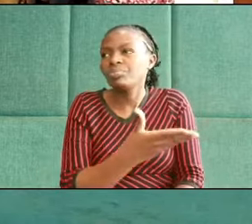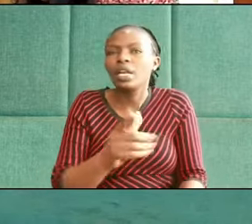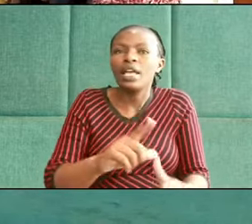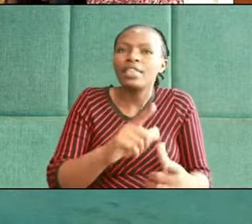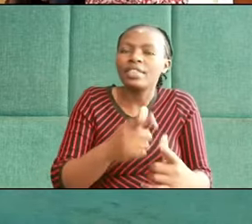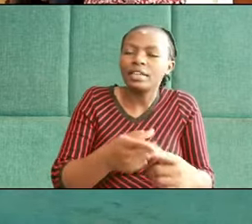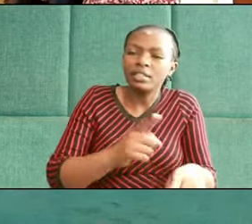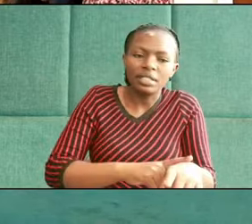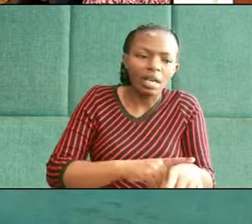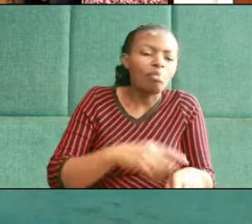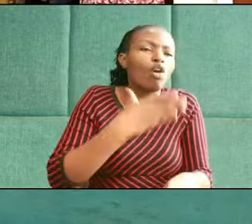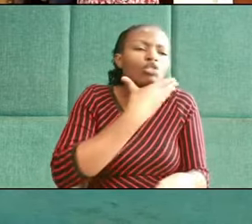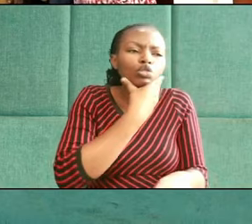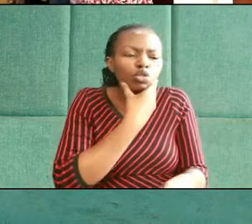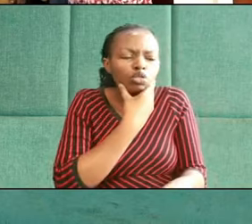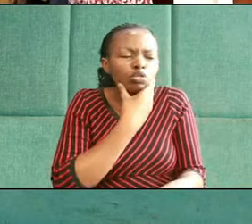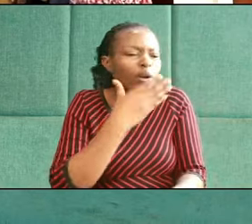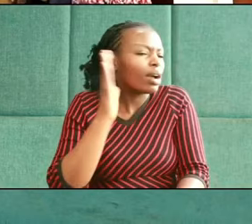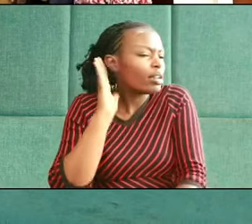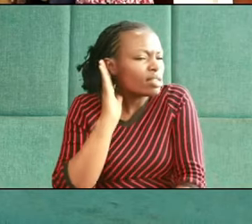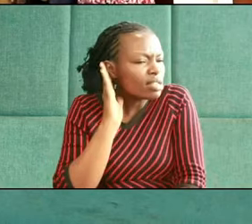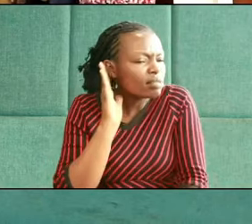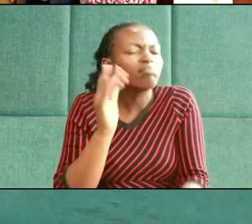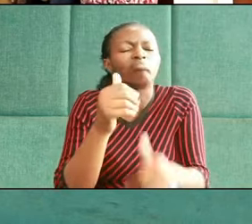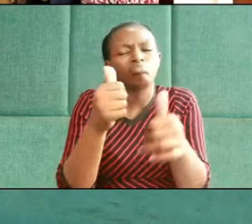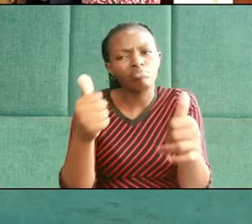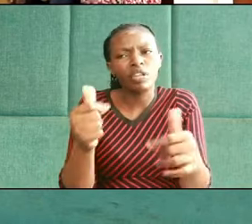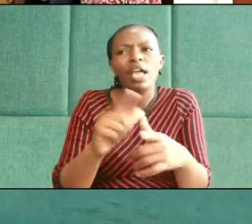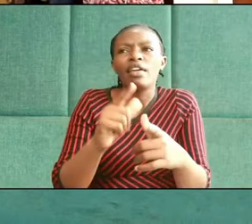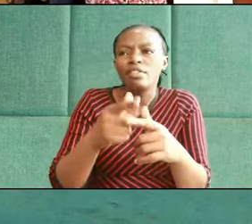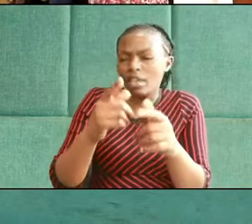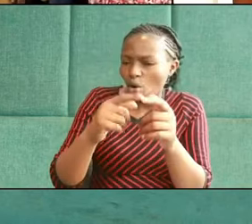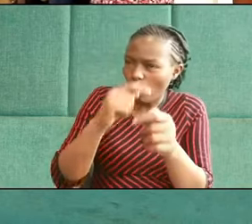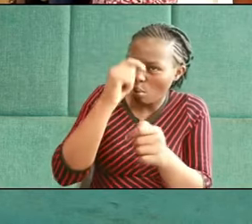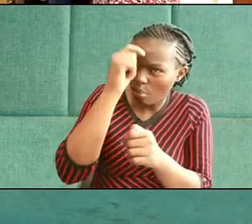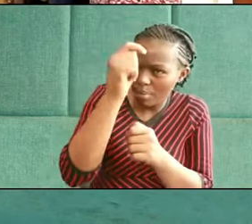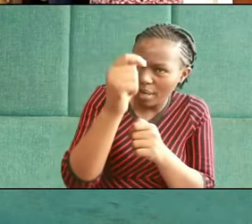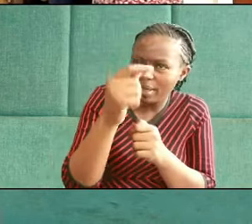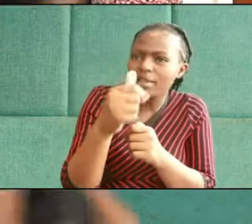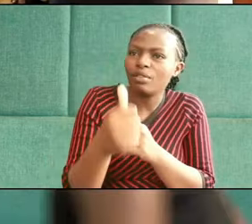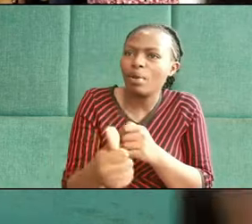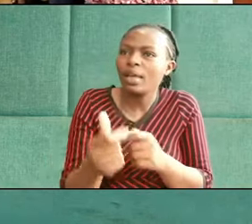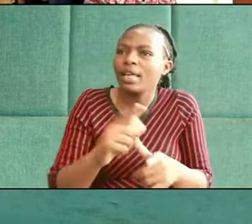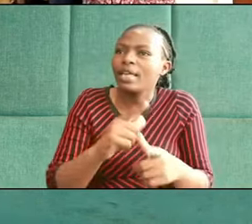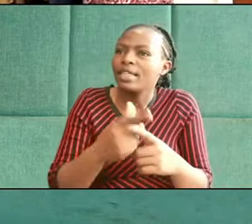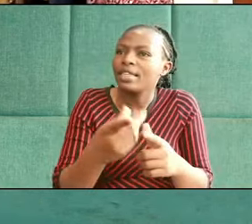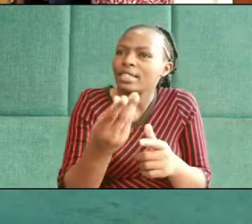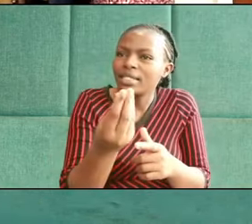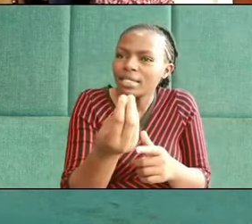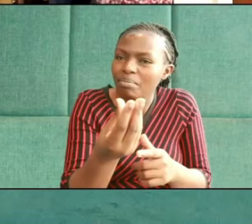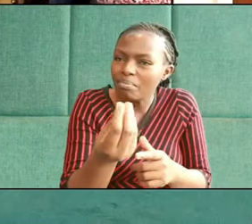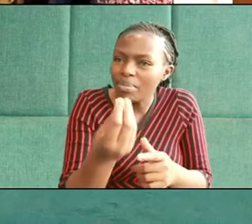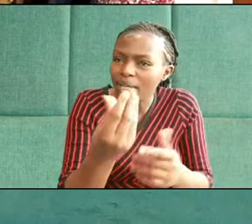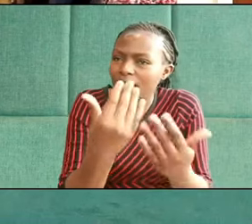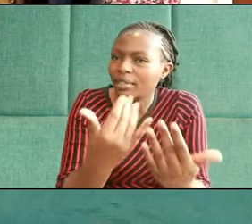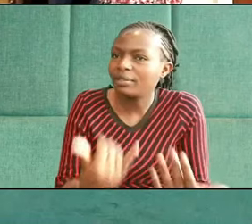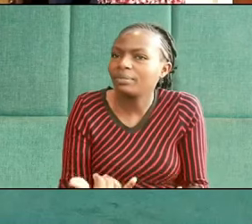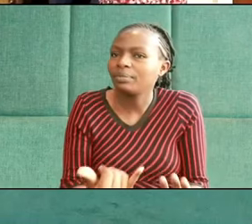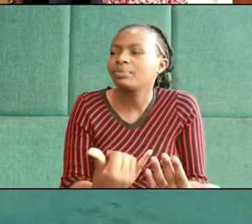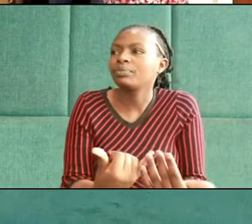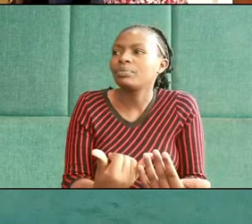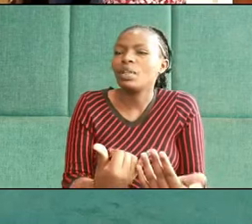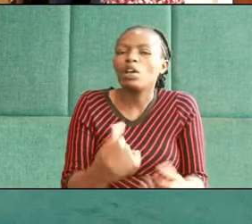Joshua listen? Was Joshua obedient? Yes. Even in the simplest of things. Do you remember the story